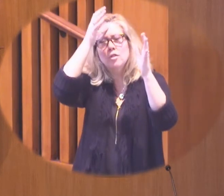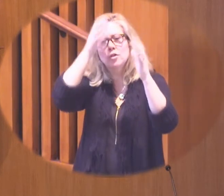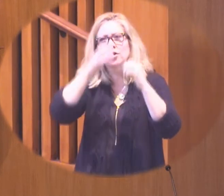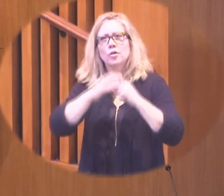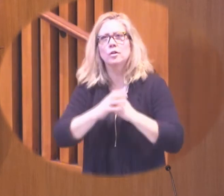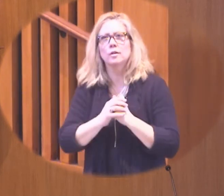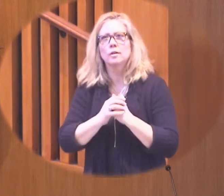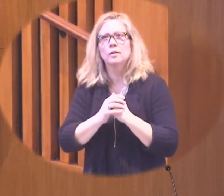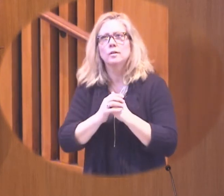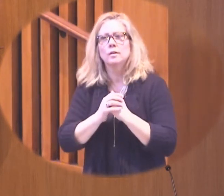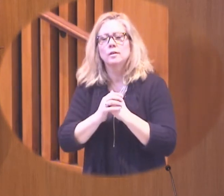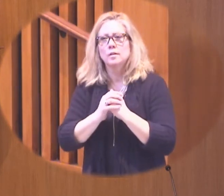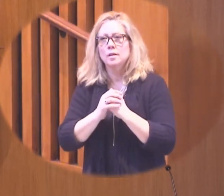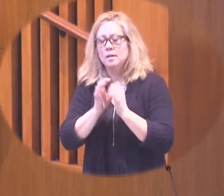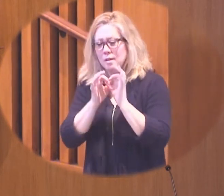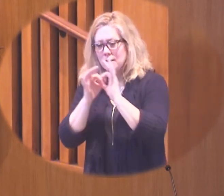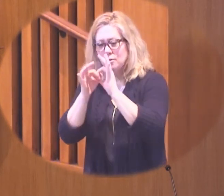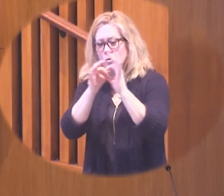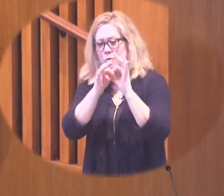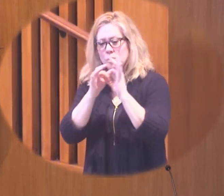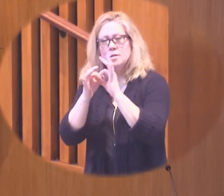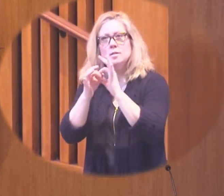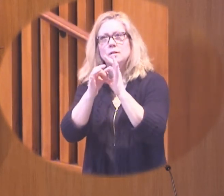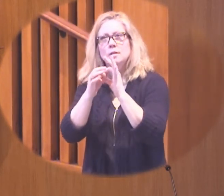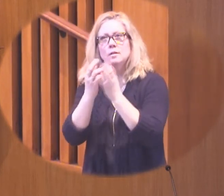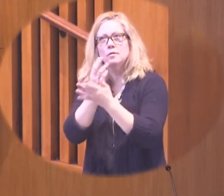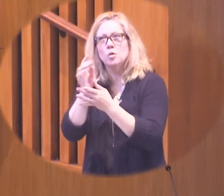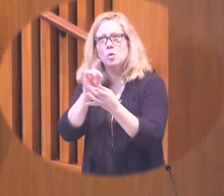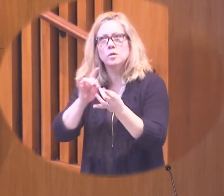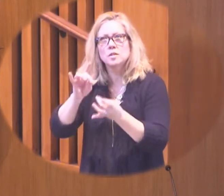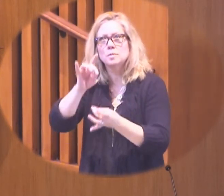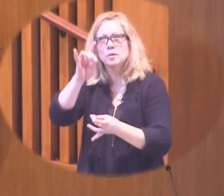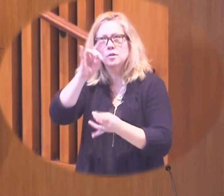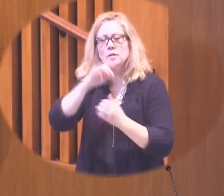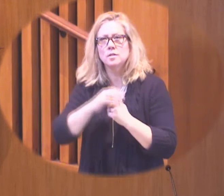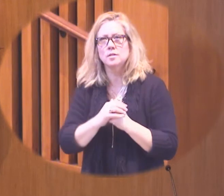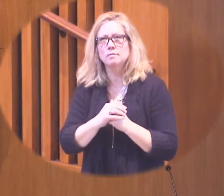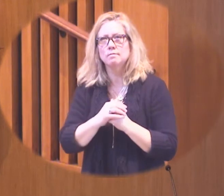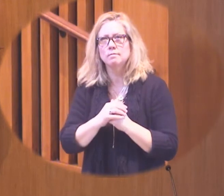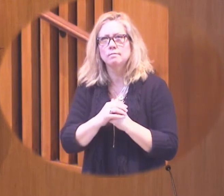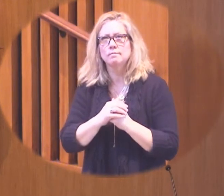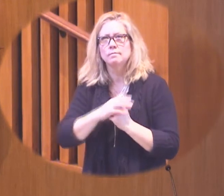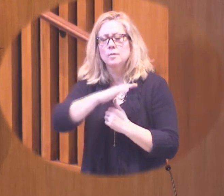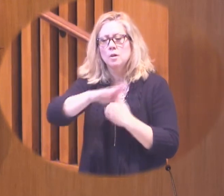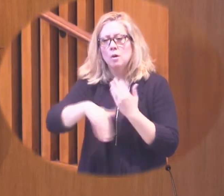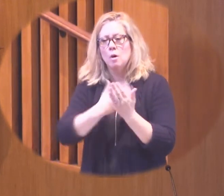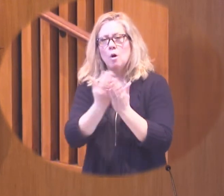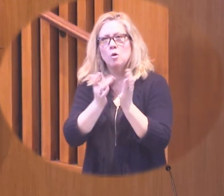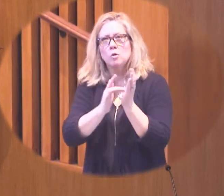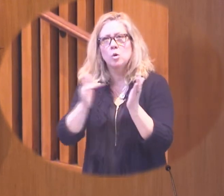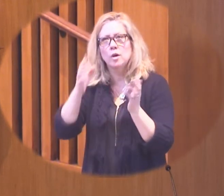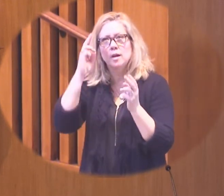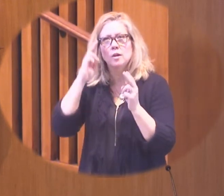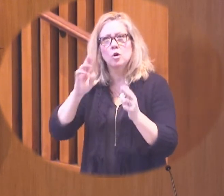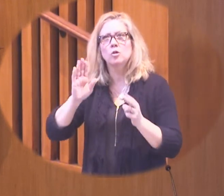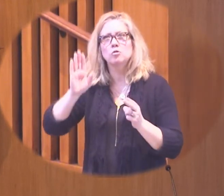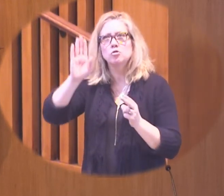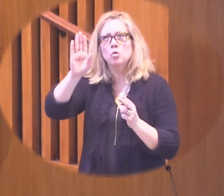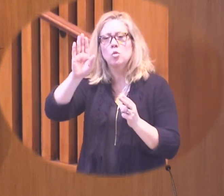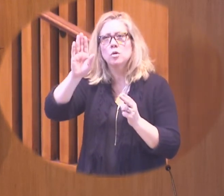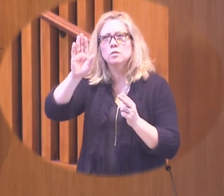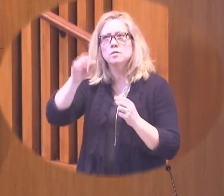Father, in the unity of the Holy Spirit, all glory and honor